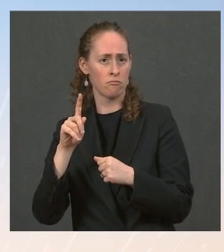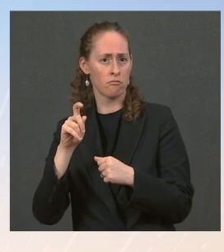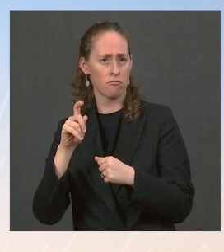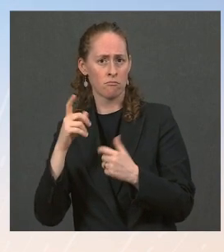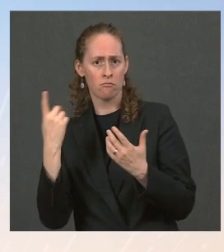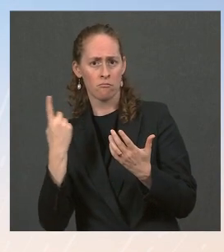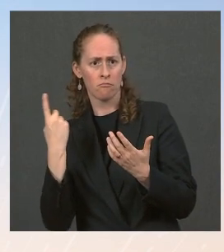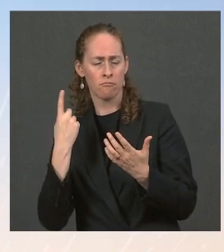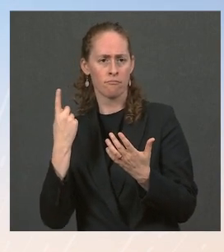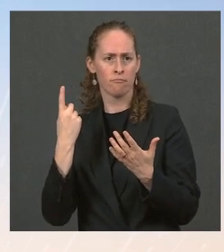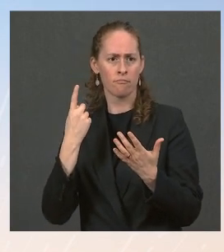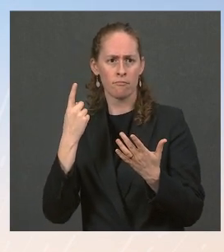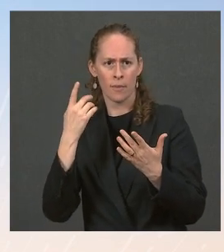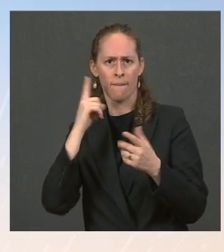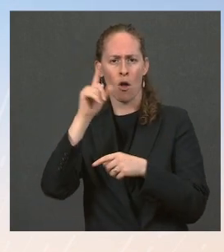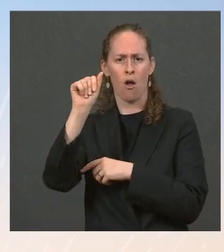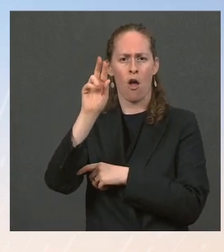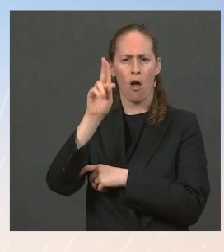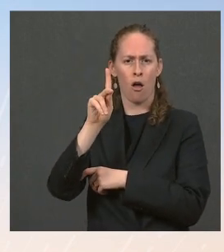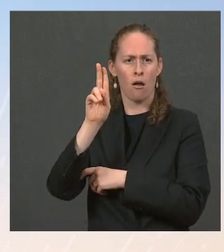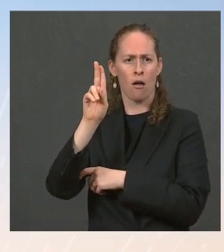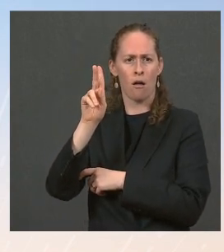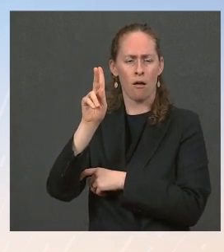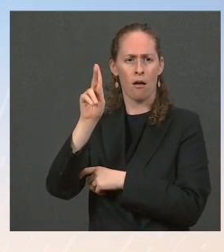What would it become? JAUKUS? JAUKUS?